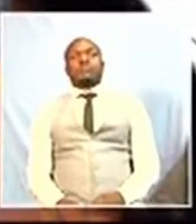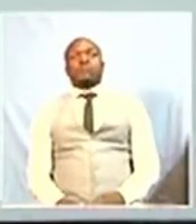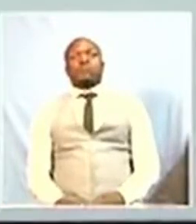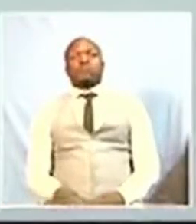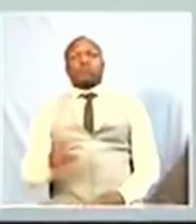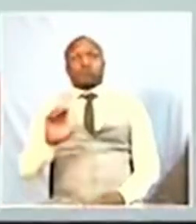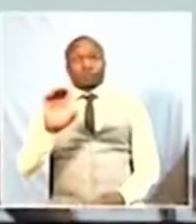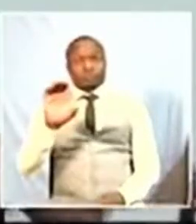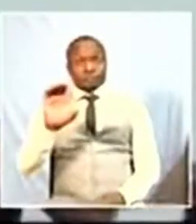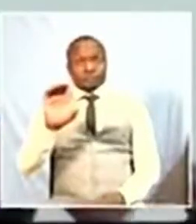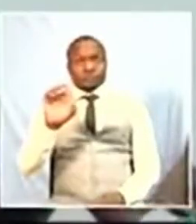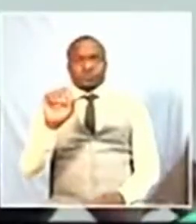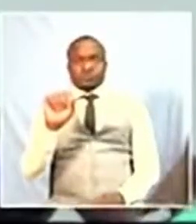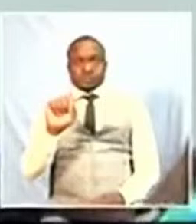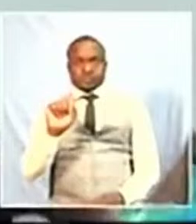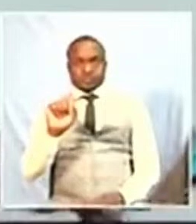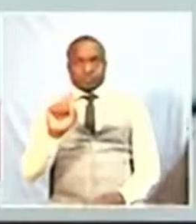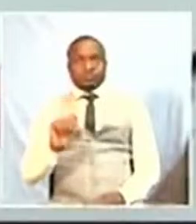CS.